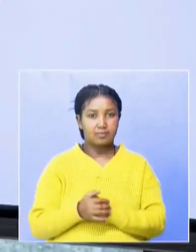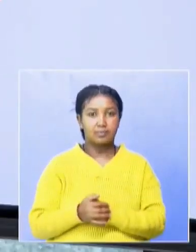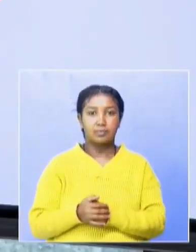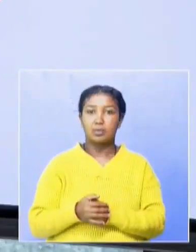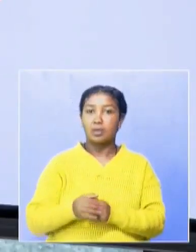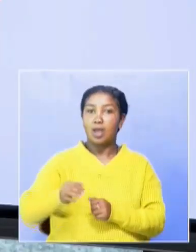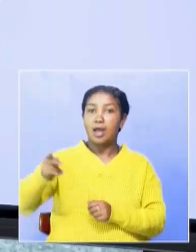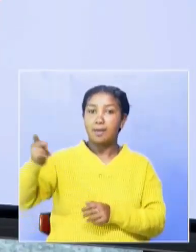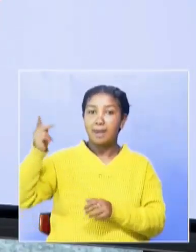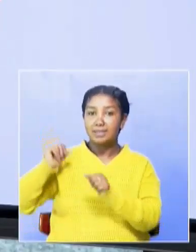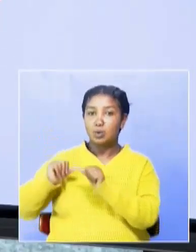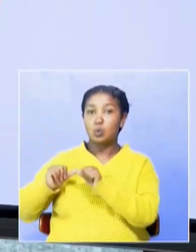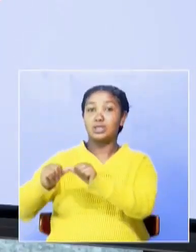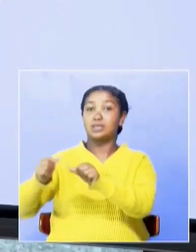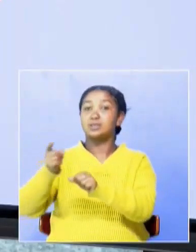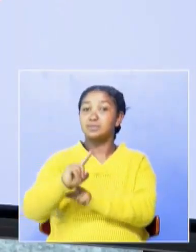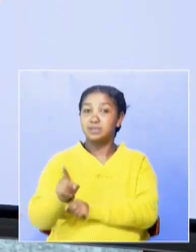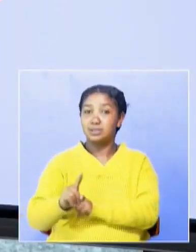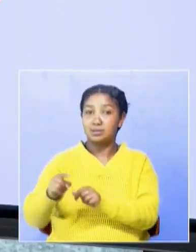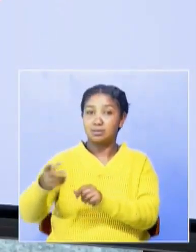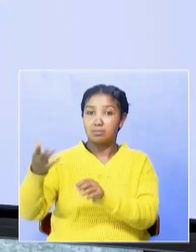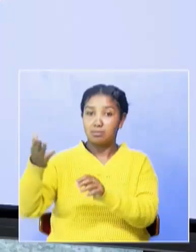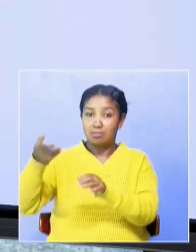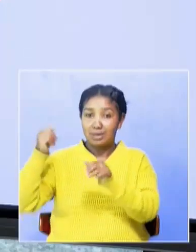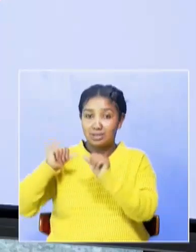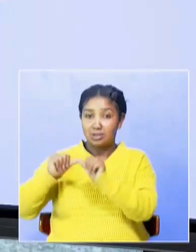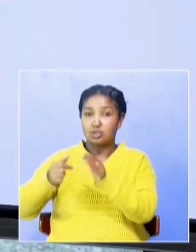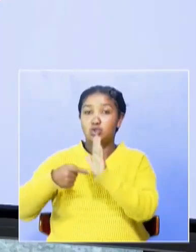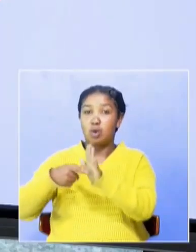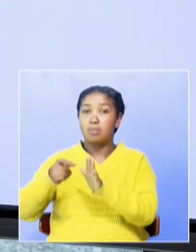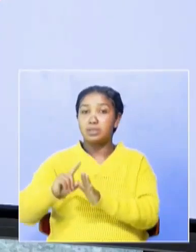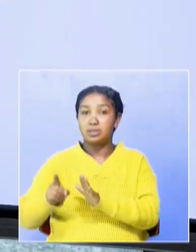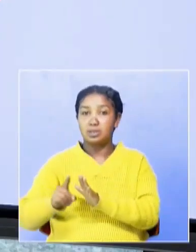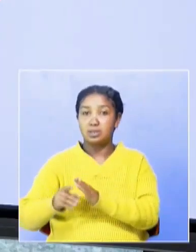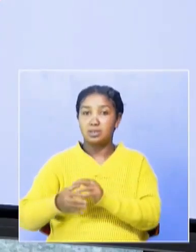What about past continuous tense? It shows what?